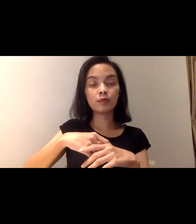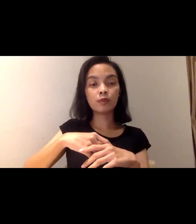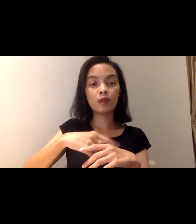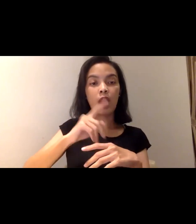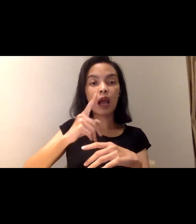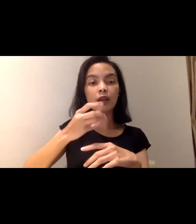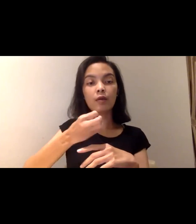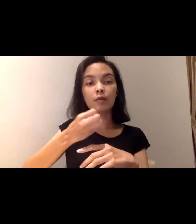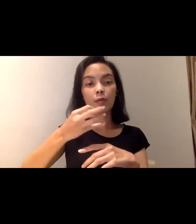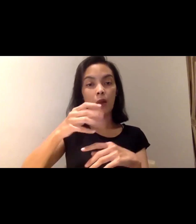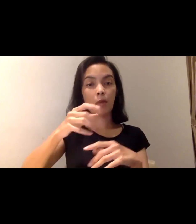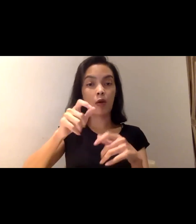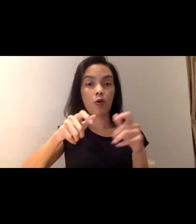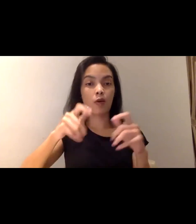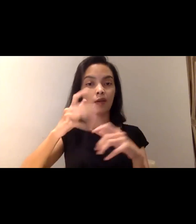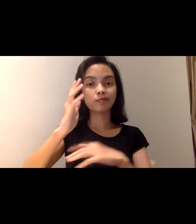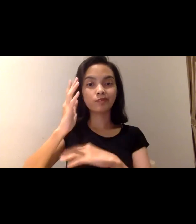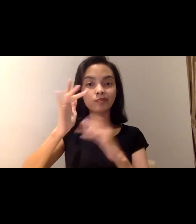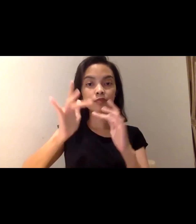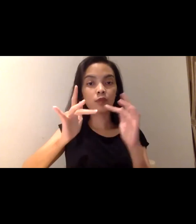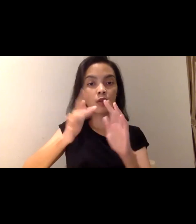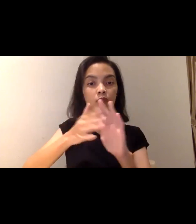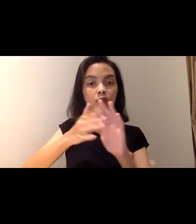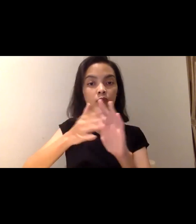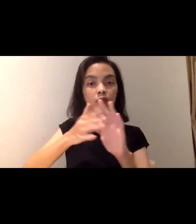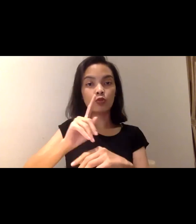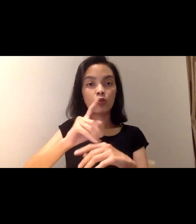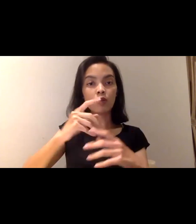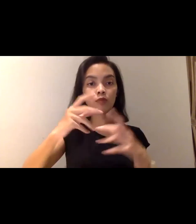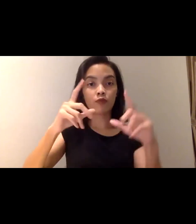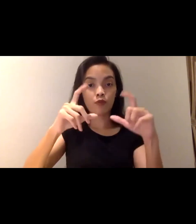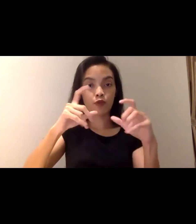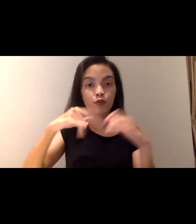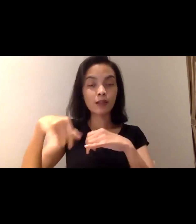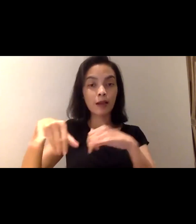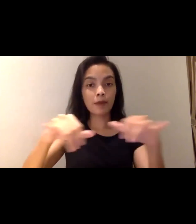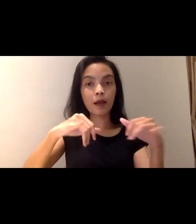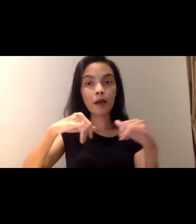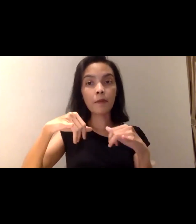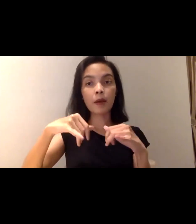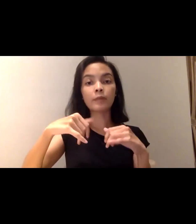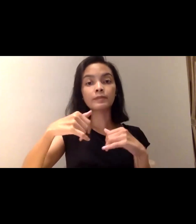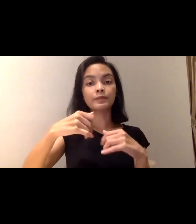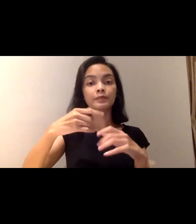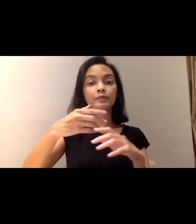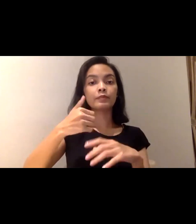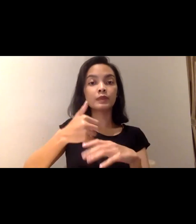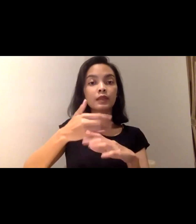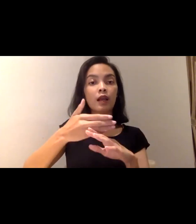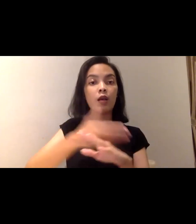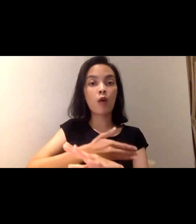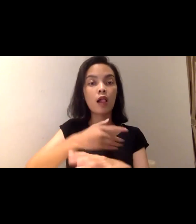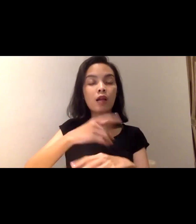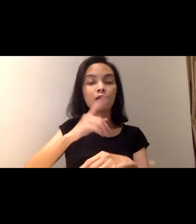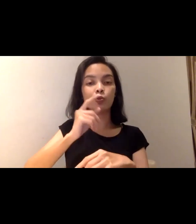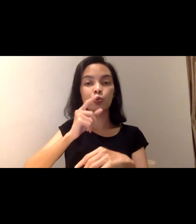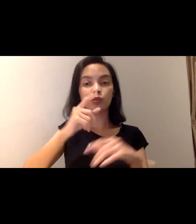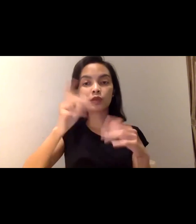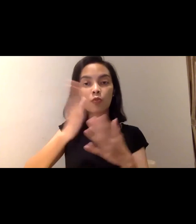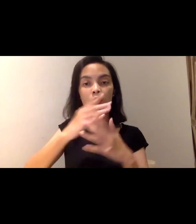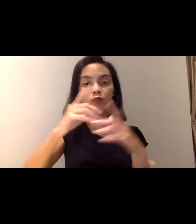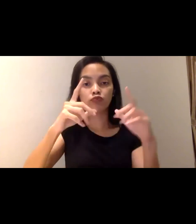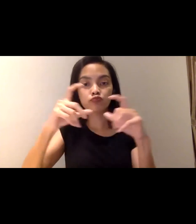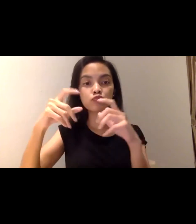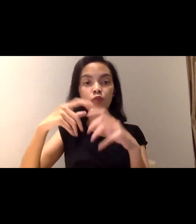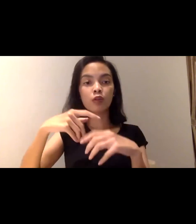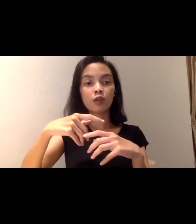let's take a picture first to make sure that everyone is documented very well. I think one of the committee